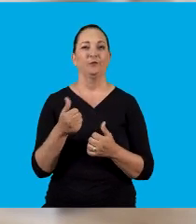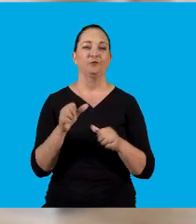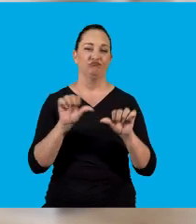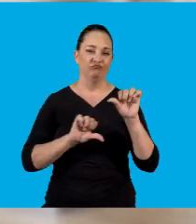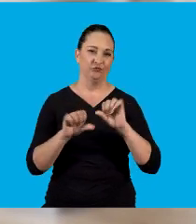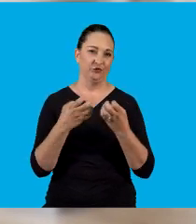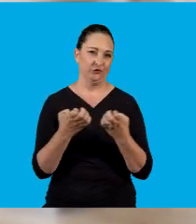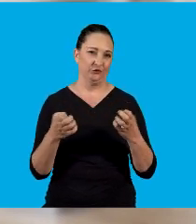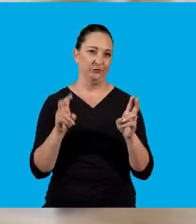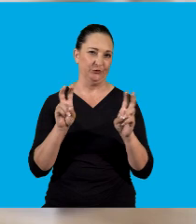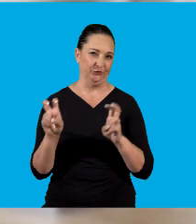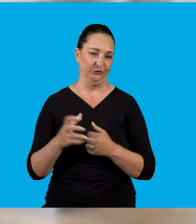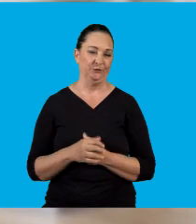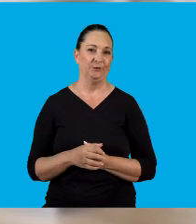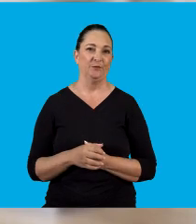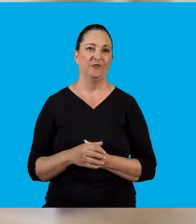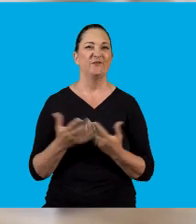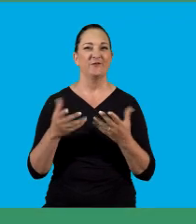on businesses.